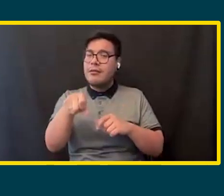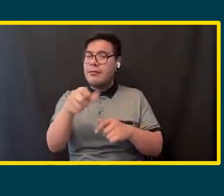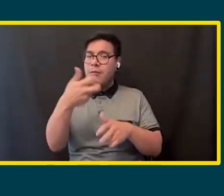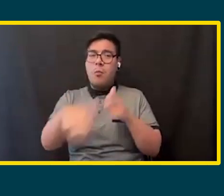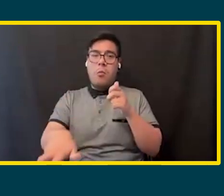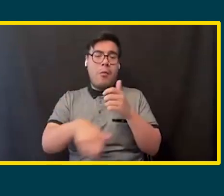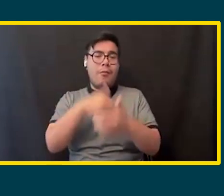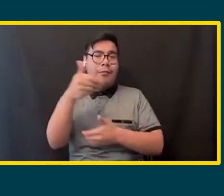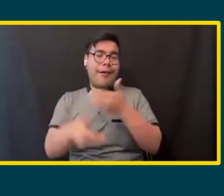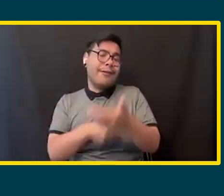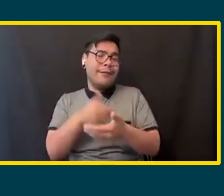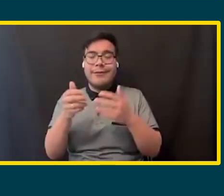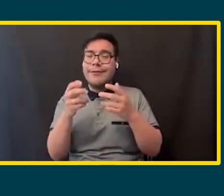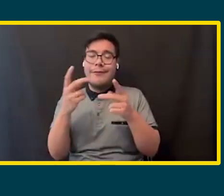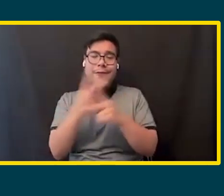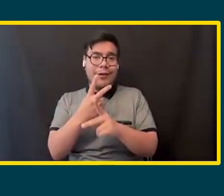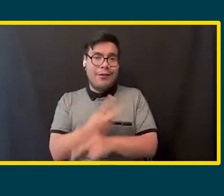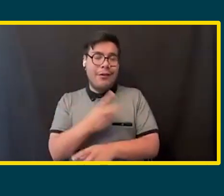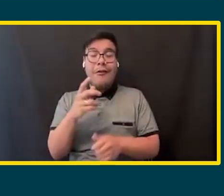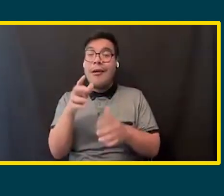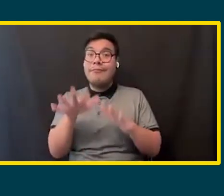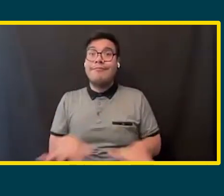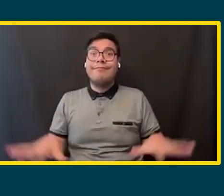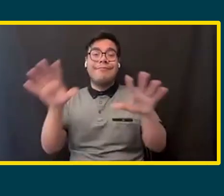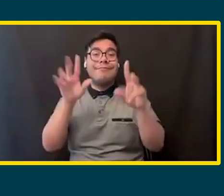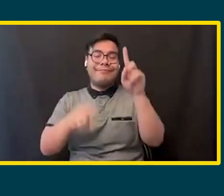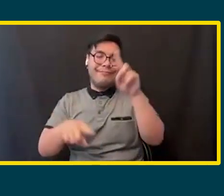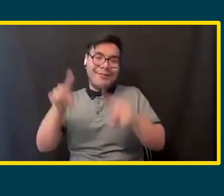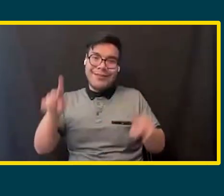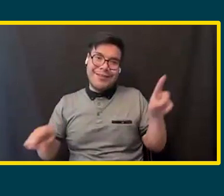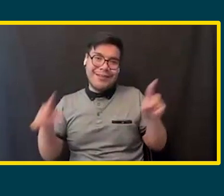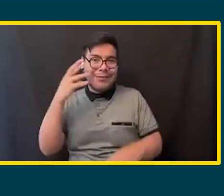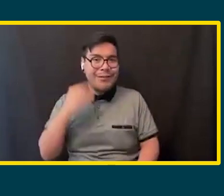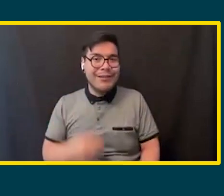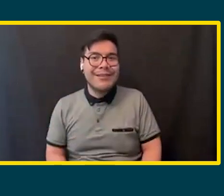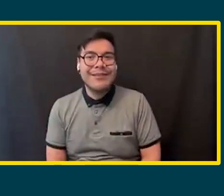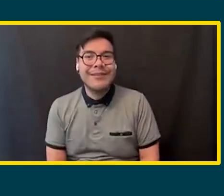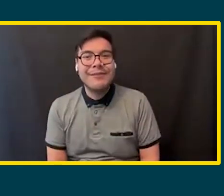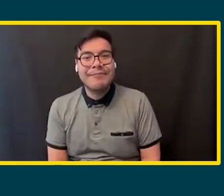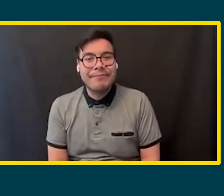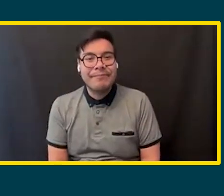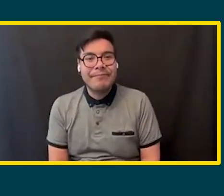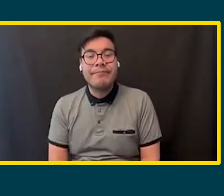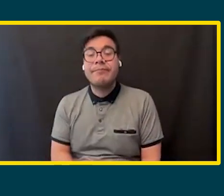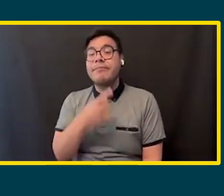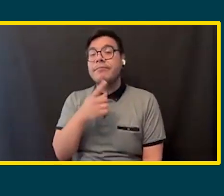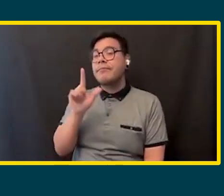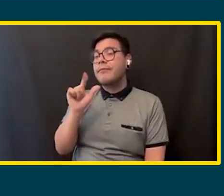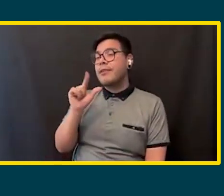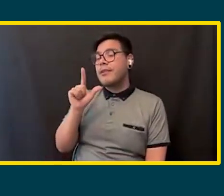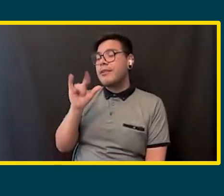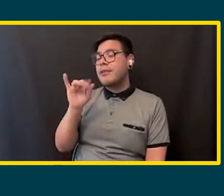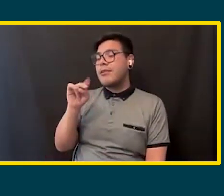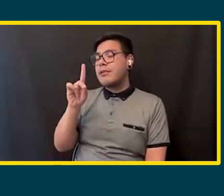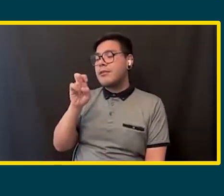out, and everybody's experience is different. This is Lindsay. I want to, you're saying we live